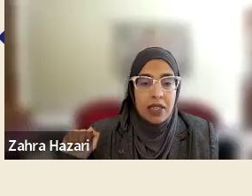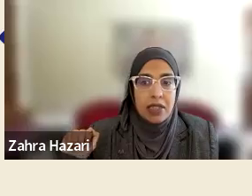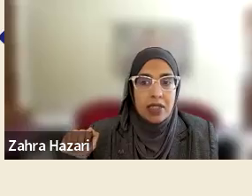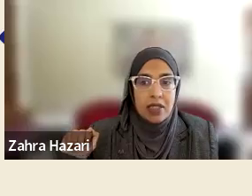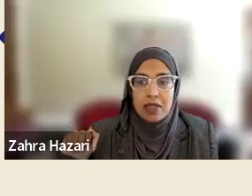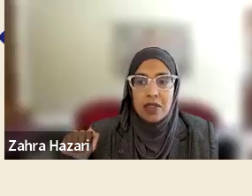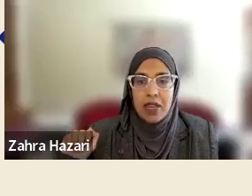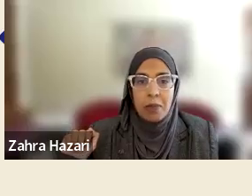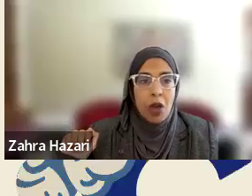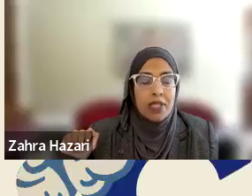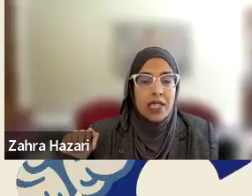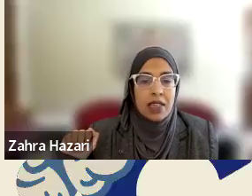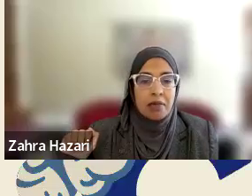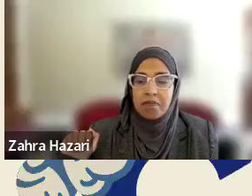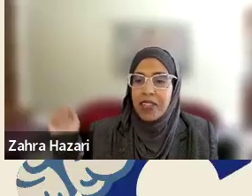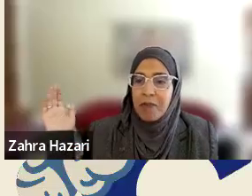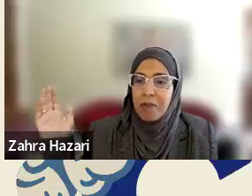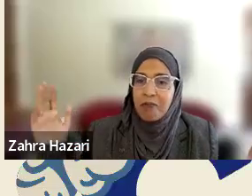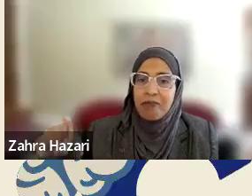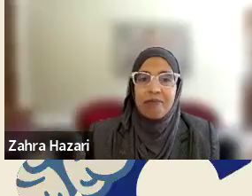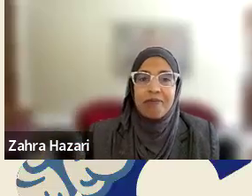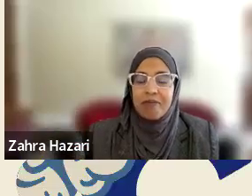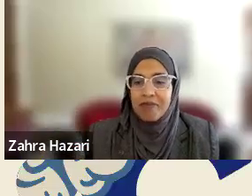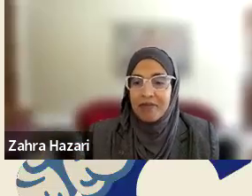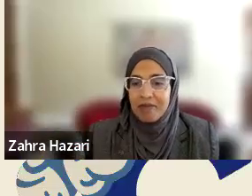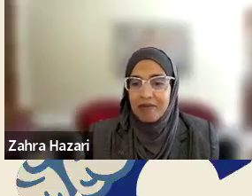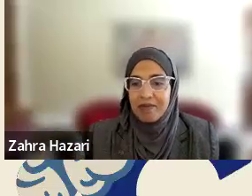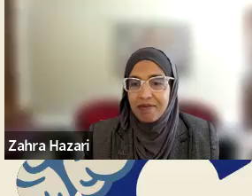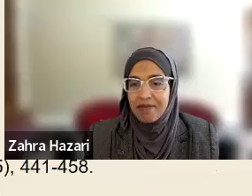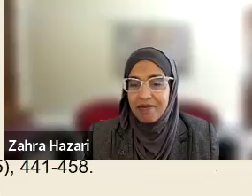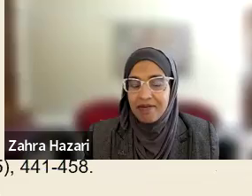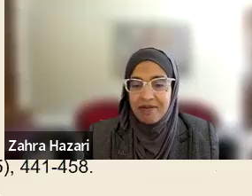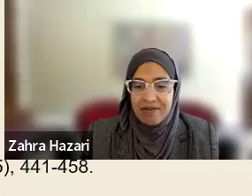I'm at the end, if I'm not mistaken. Yep.